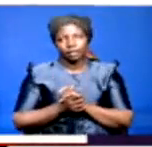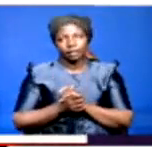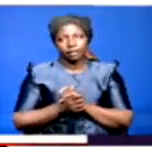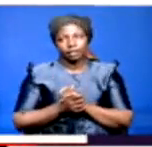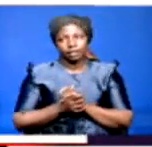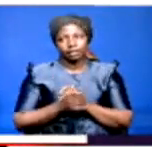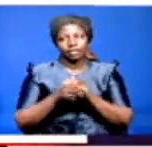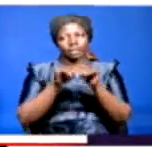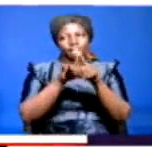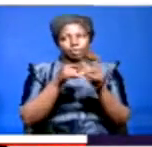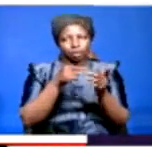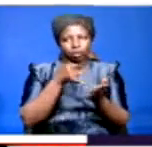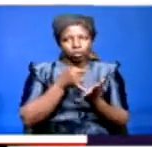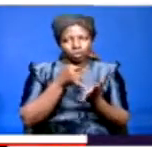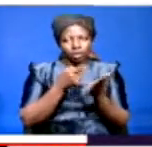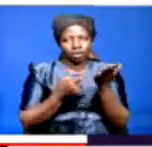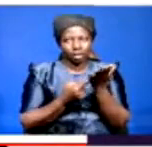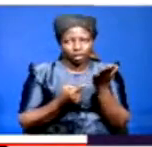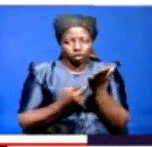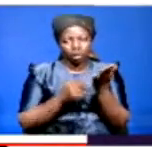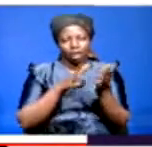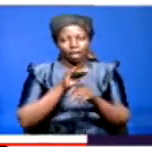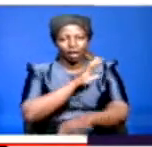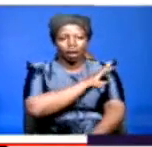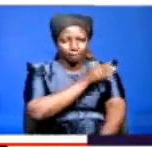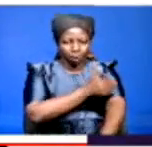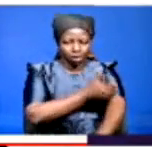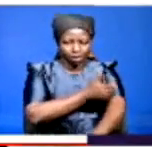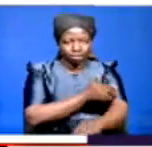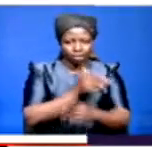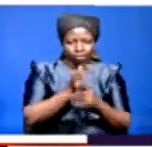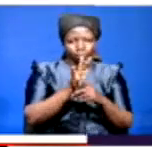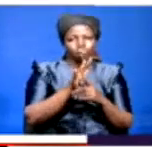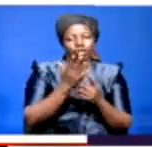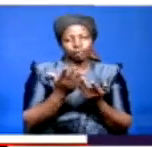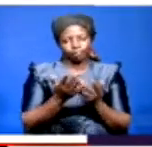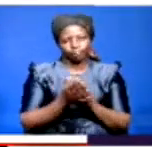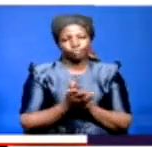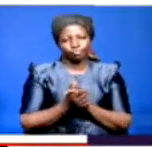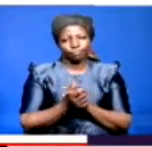technical ability, their capacity to score goals, to be dangerous on set pieces.